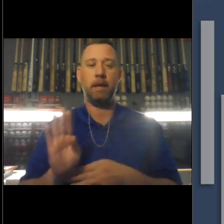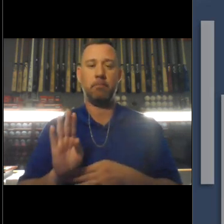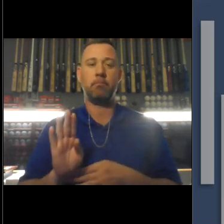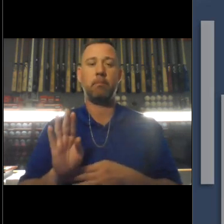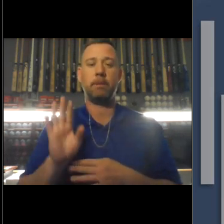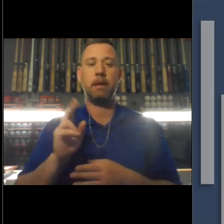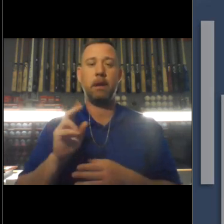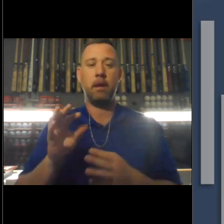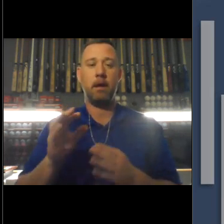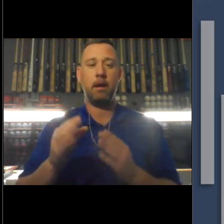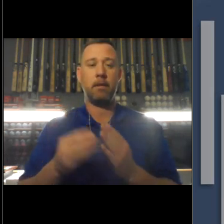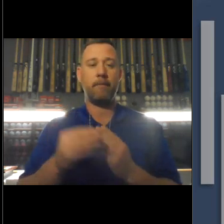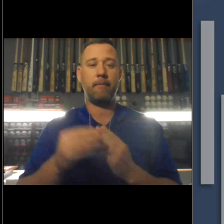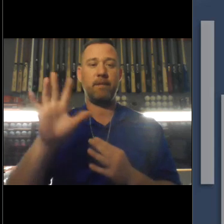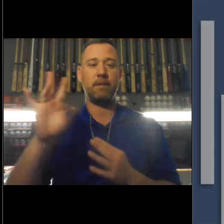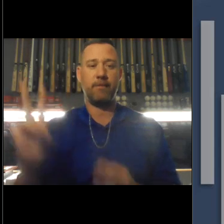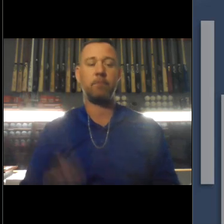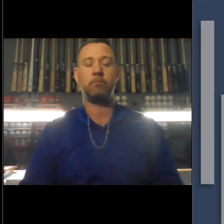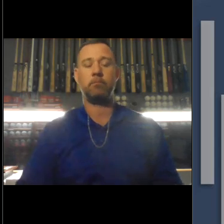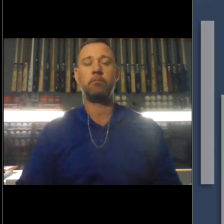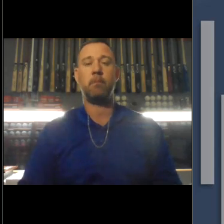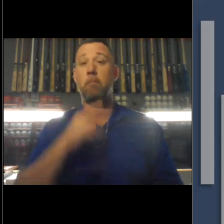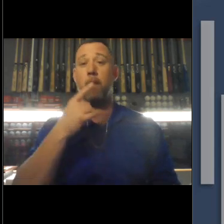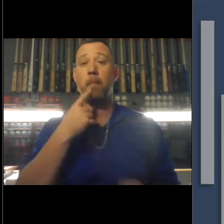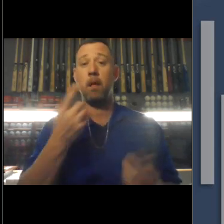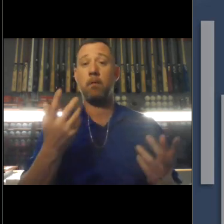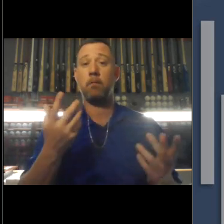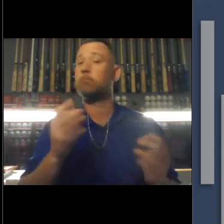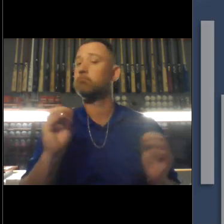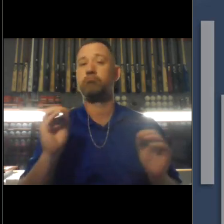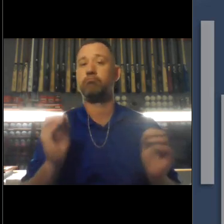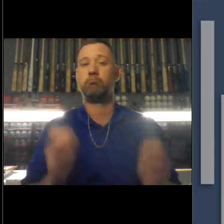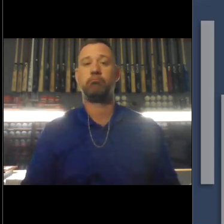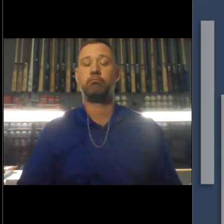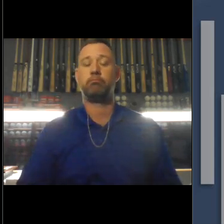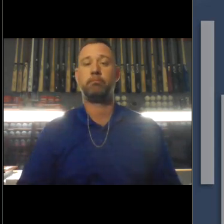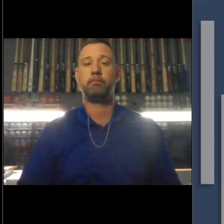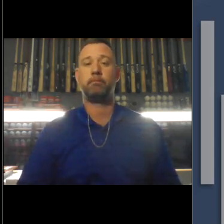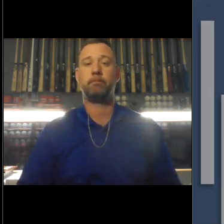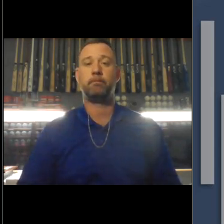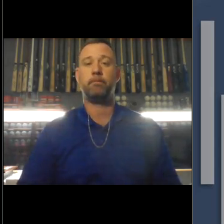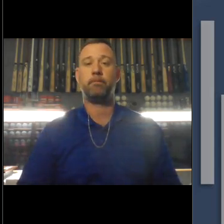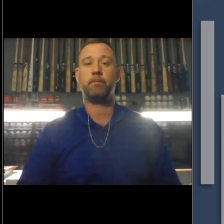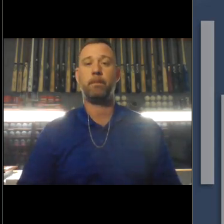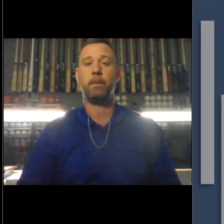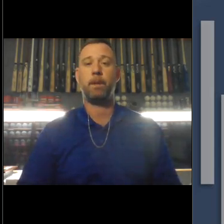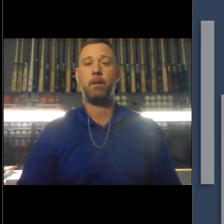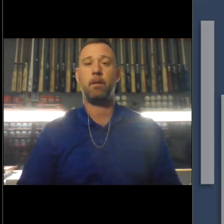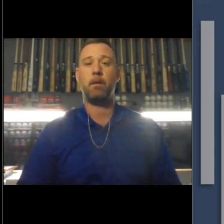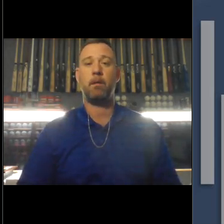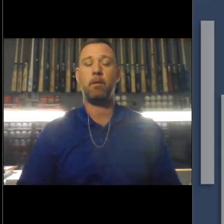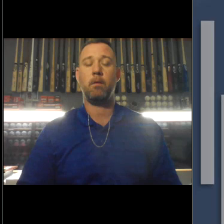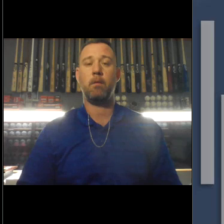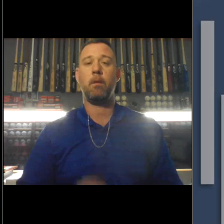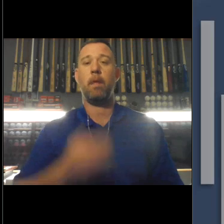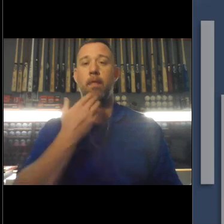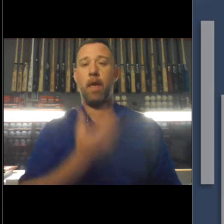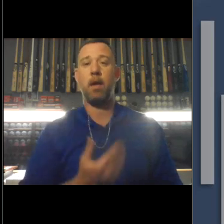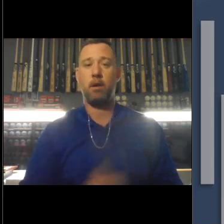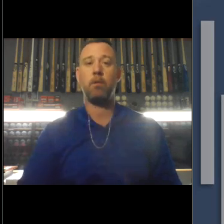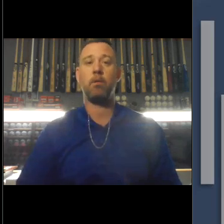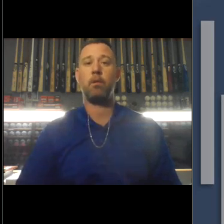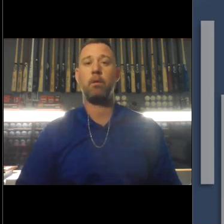57. Do we have any public comment? I see no public comment at this time. Vice Chair Gardino? Thank you, Chair Eager,